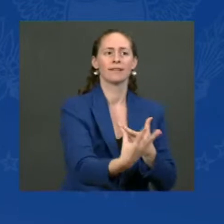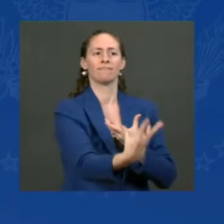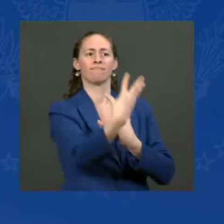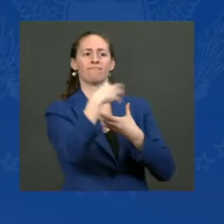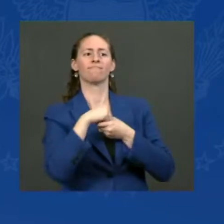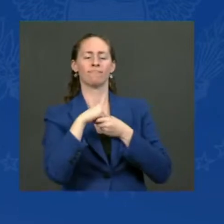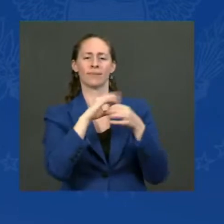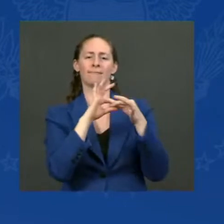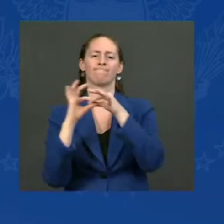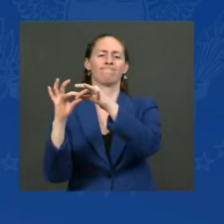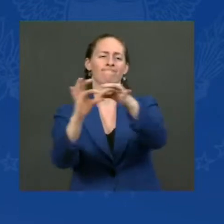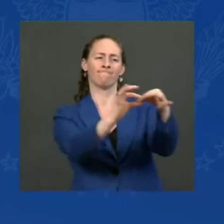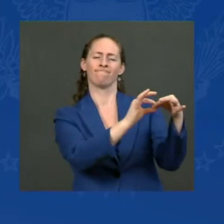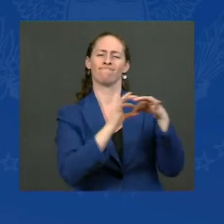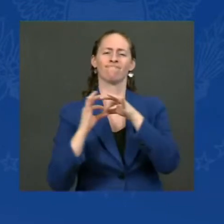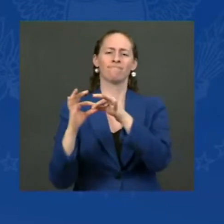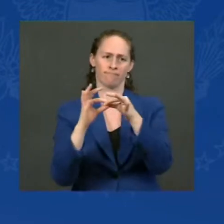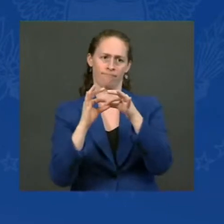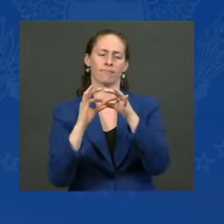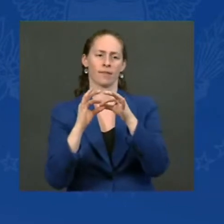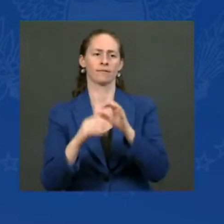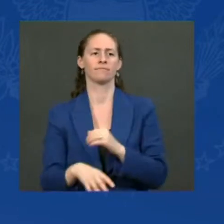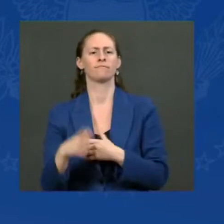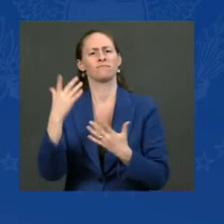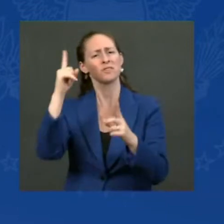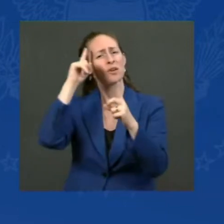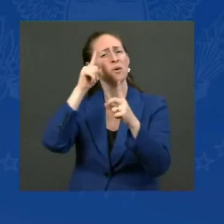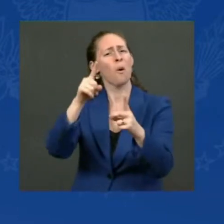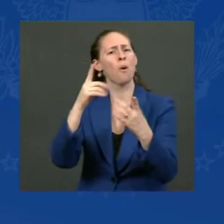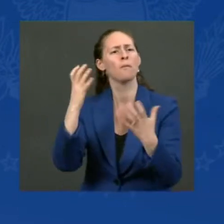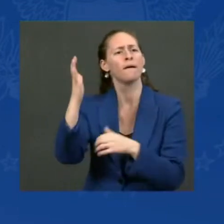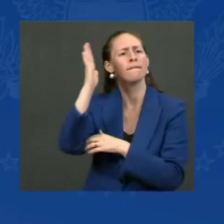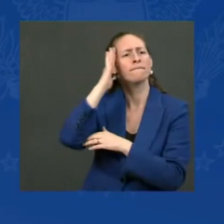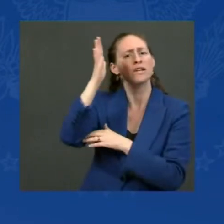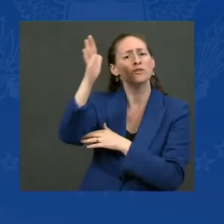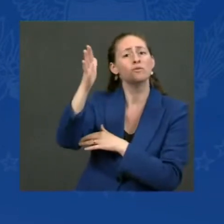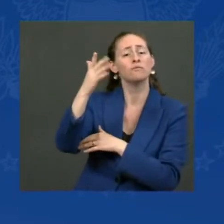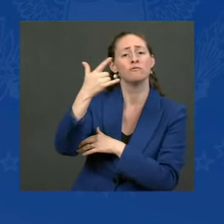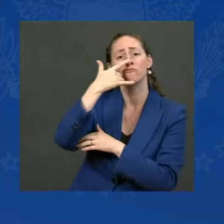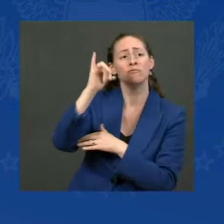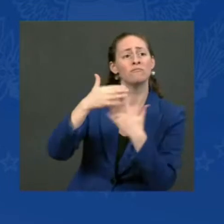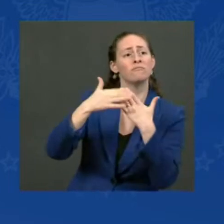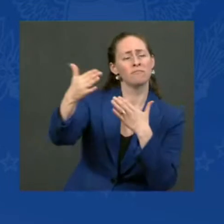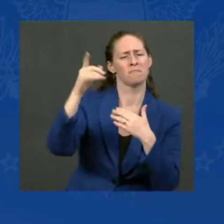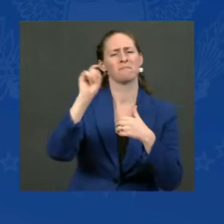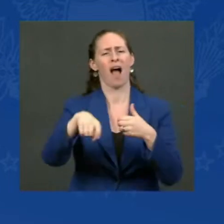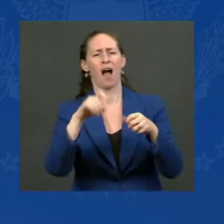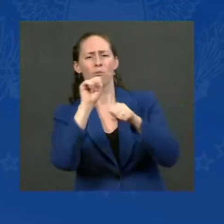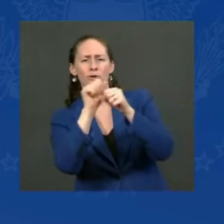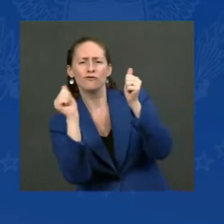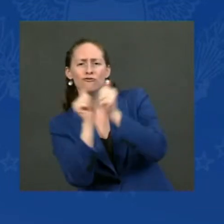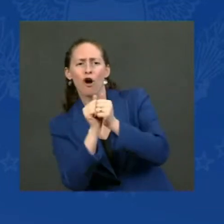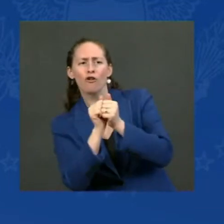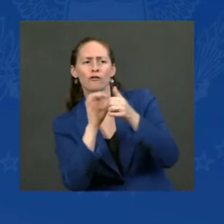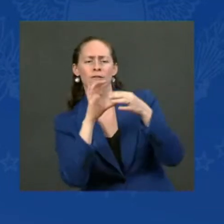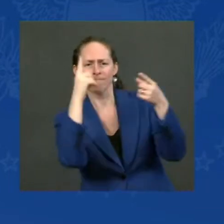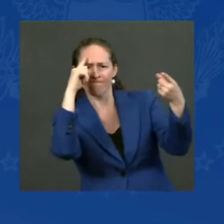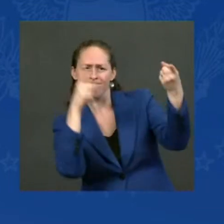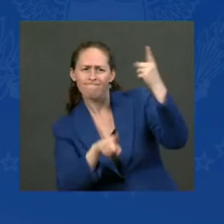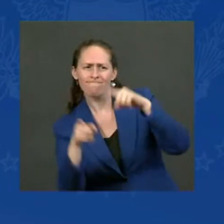To ensure that our own future, we must work together with other partners, our partners, toward a shared